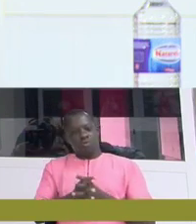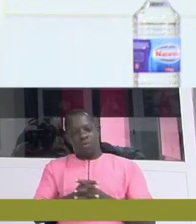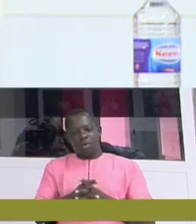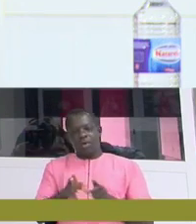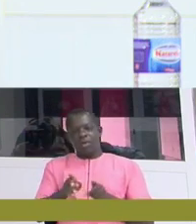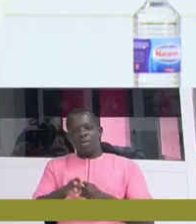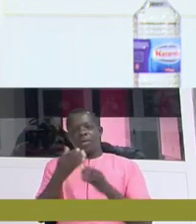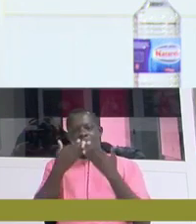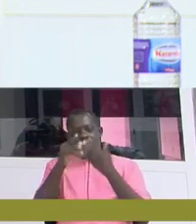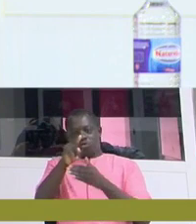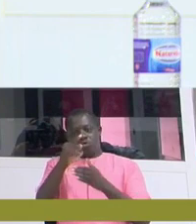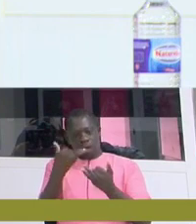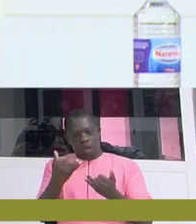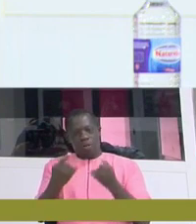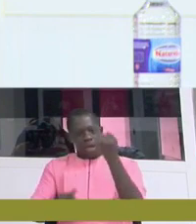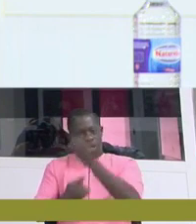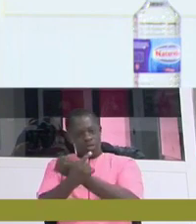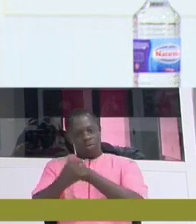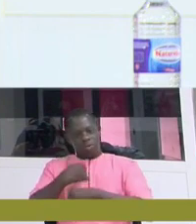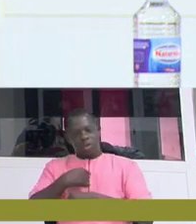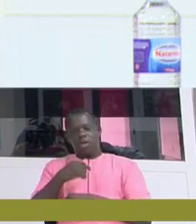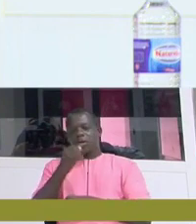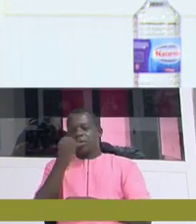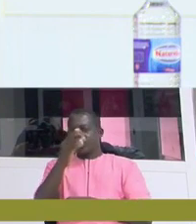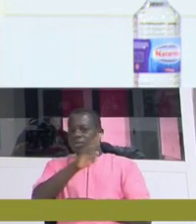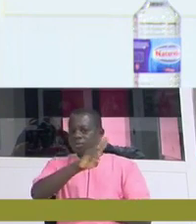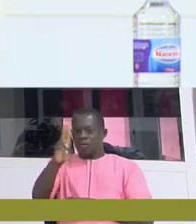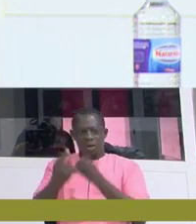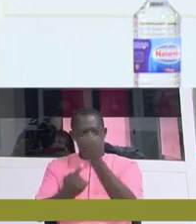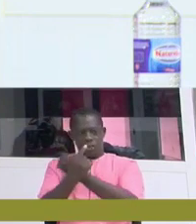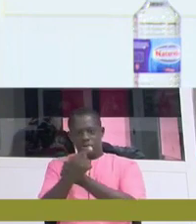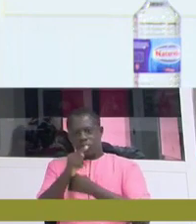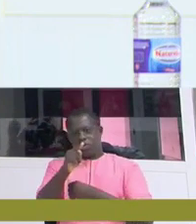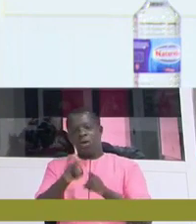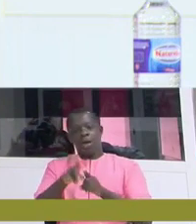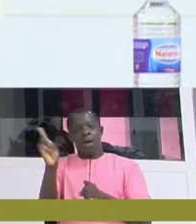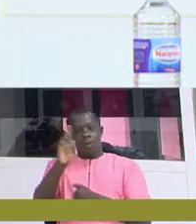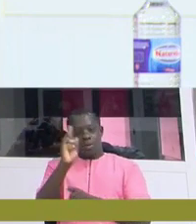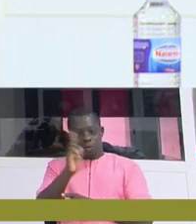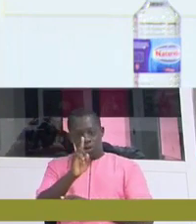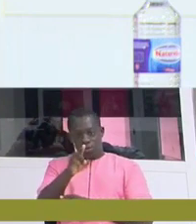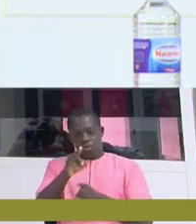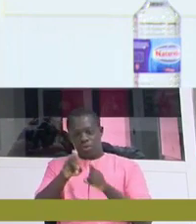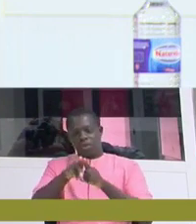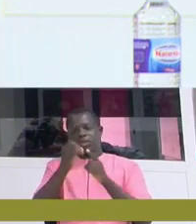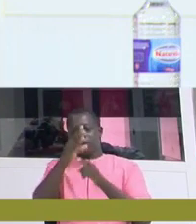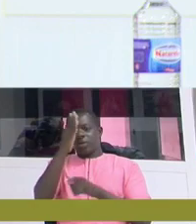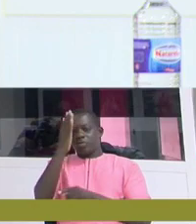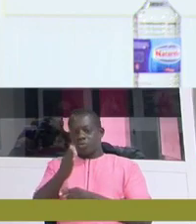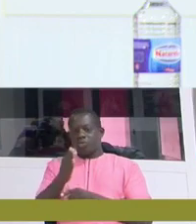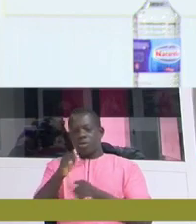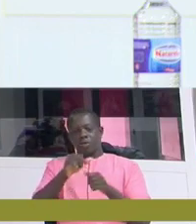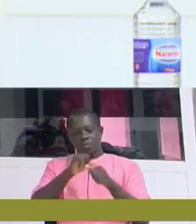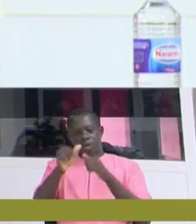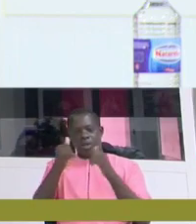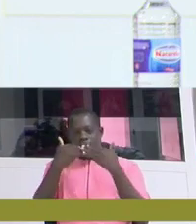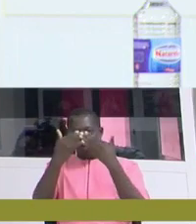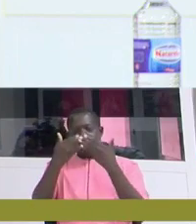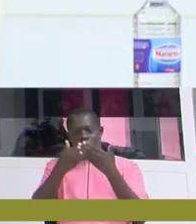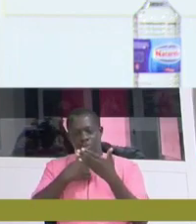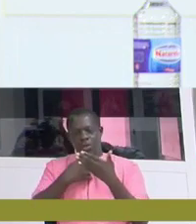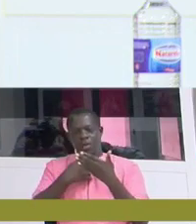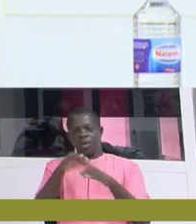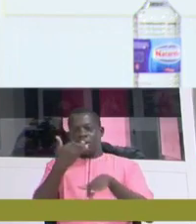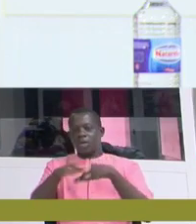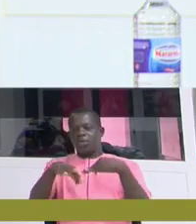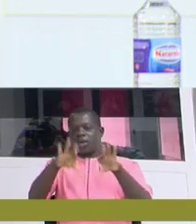He said, you are now insulting ka me. Meneng. I said, no, I'm not insulting. But whatever is not the truth, I will not